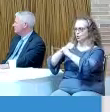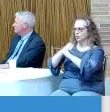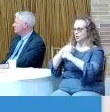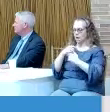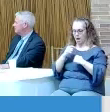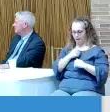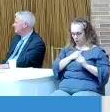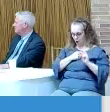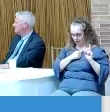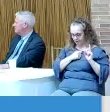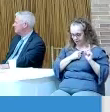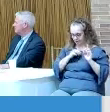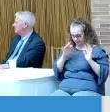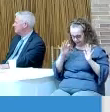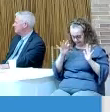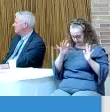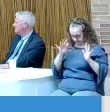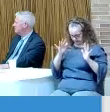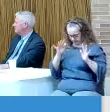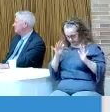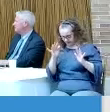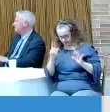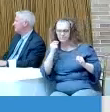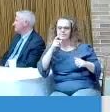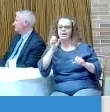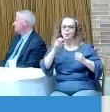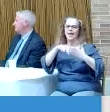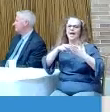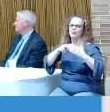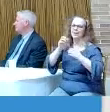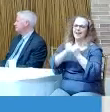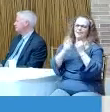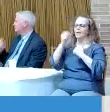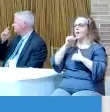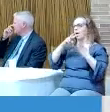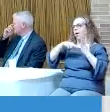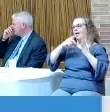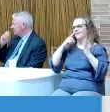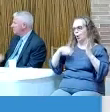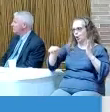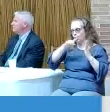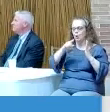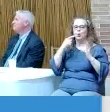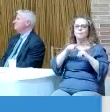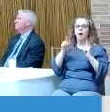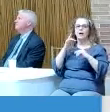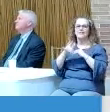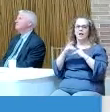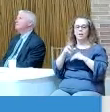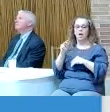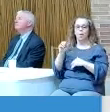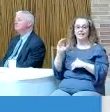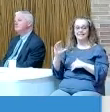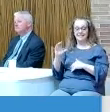we're still on the clean slay LW um so yeah you can read all this I'm not going to take the time to read it to you but it's available sorry the New York City fa